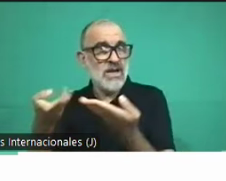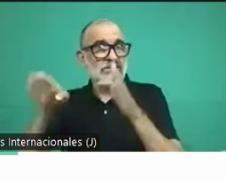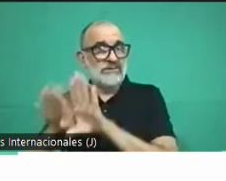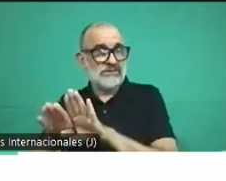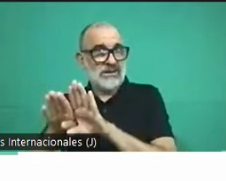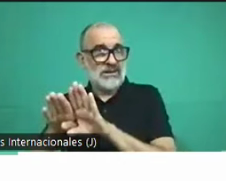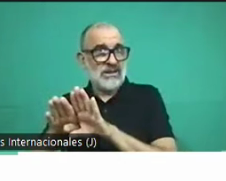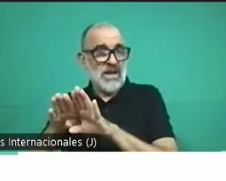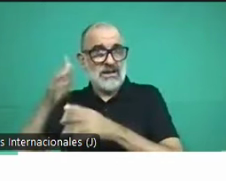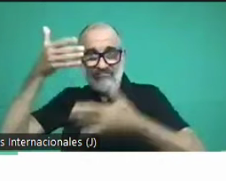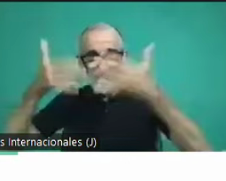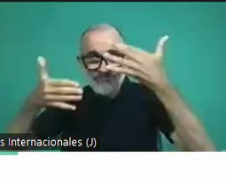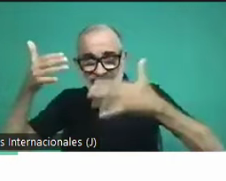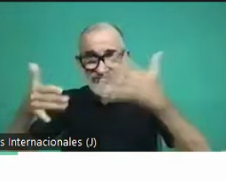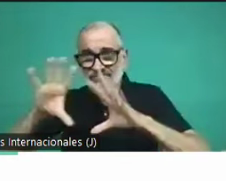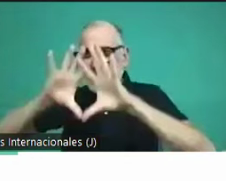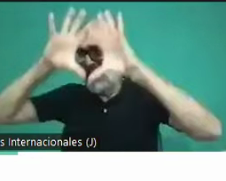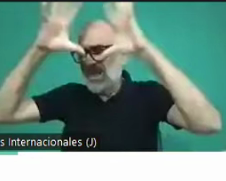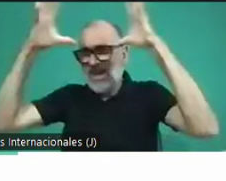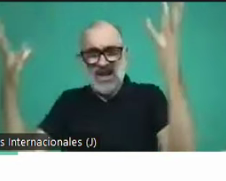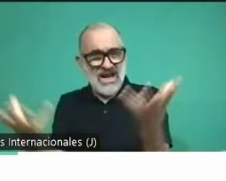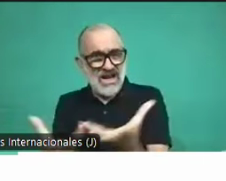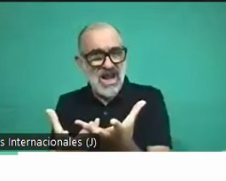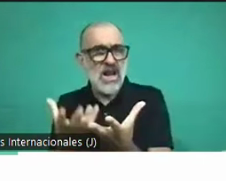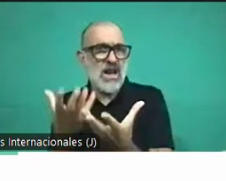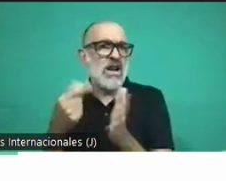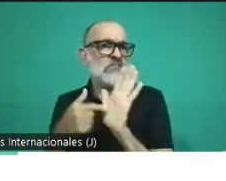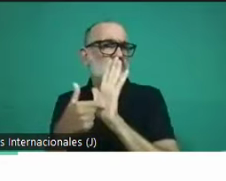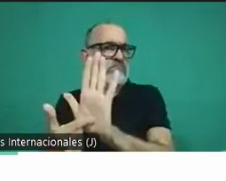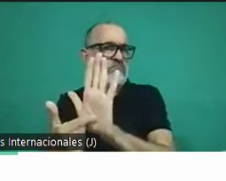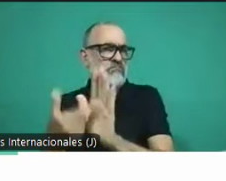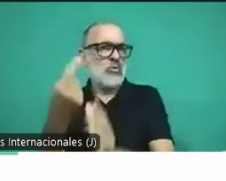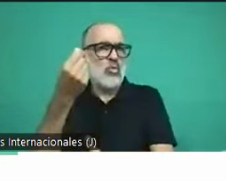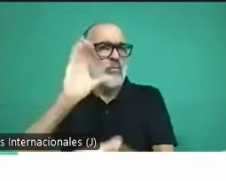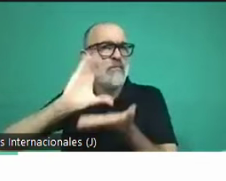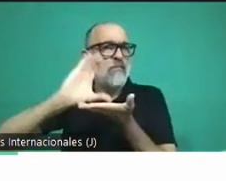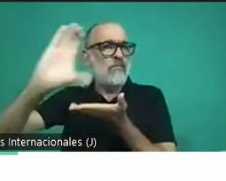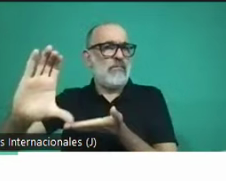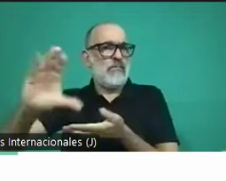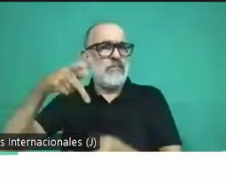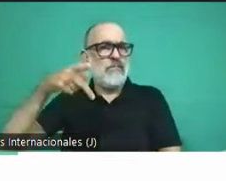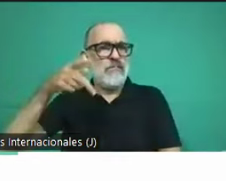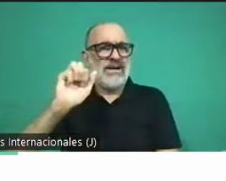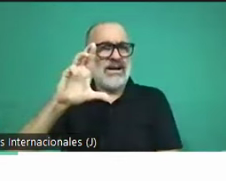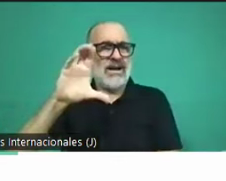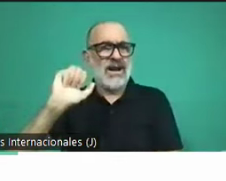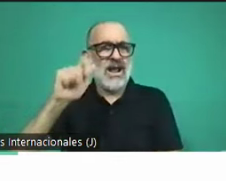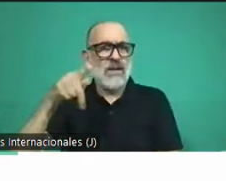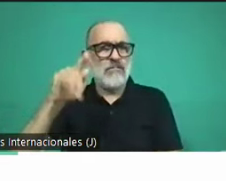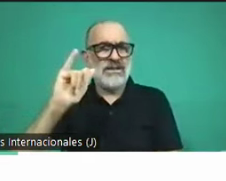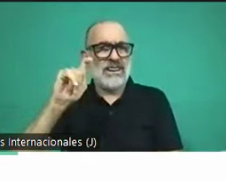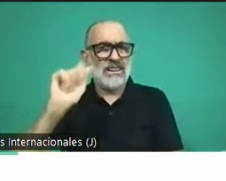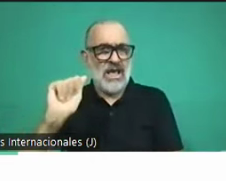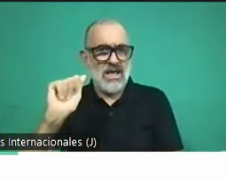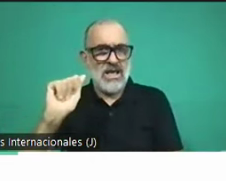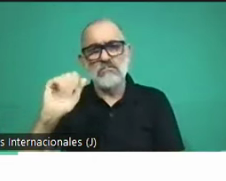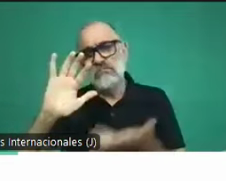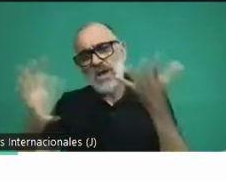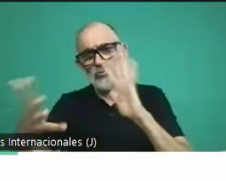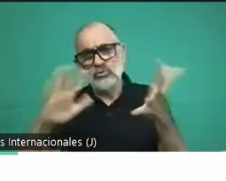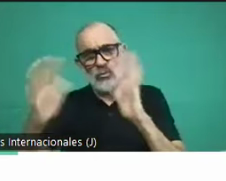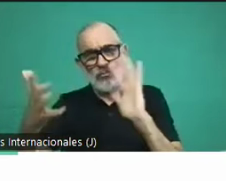Uruguay indicators, presenta Uruguay un PIB per presented cápita cercano a 21 mil a GDP per dólares, capita around una $21,000, población de más de 3 millones a y medio population of